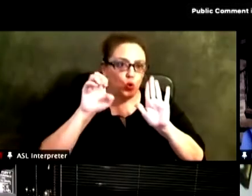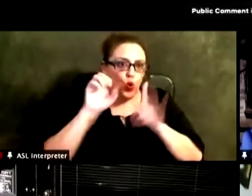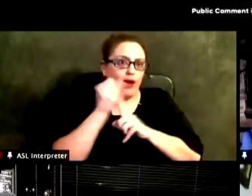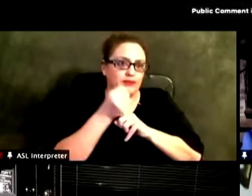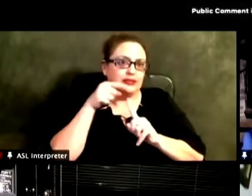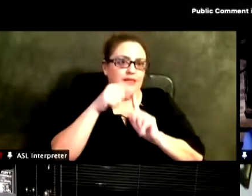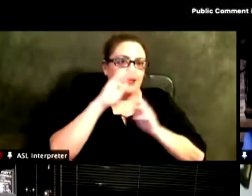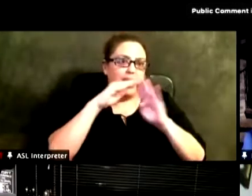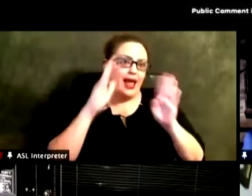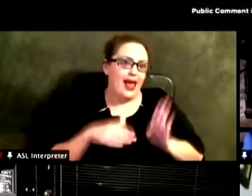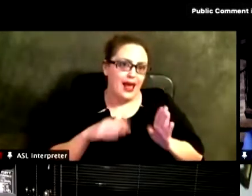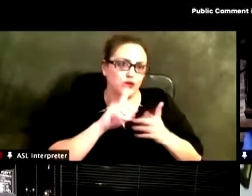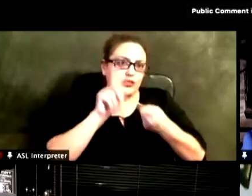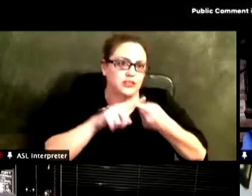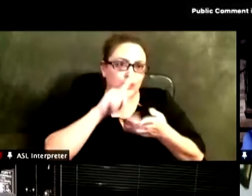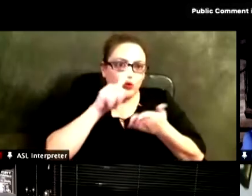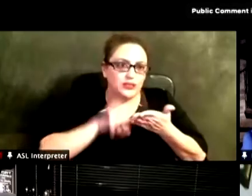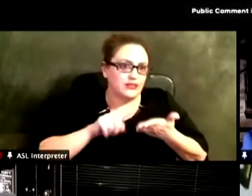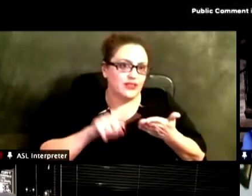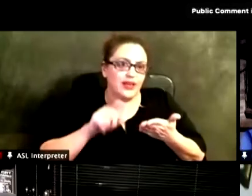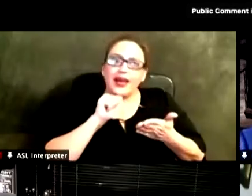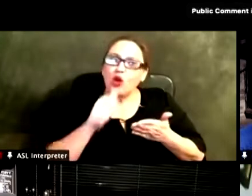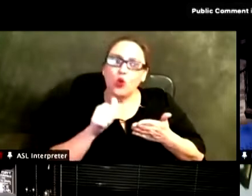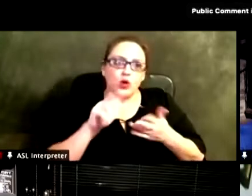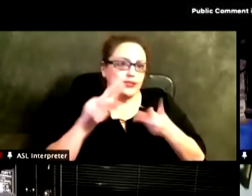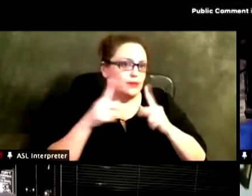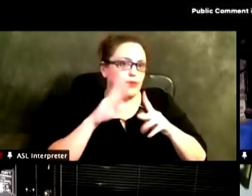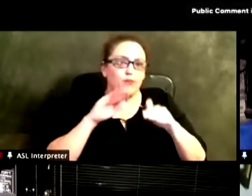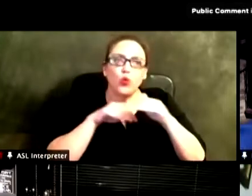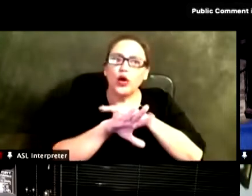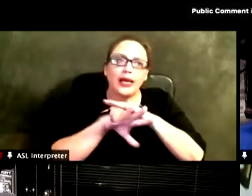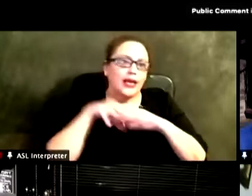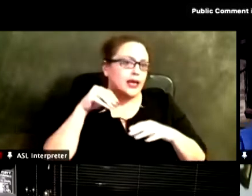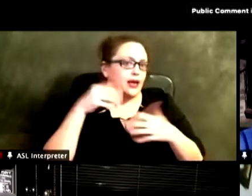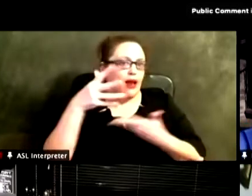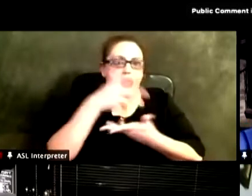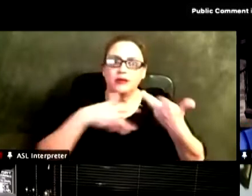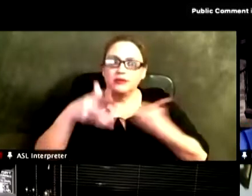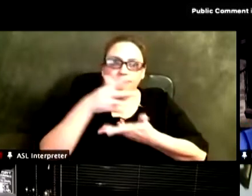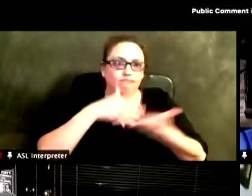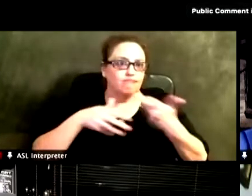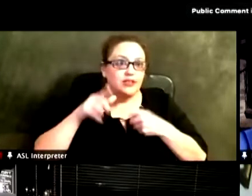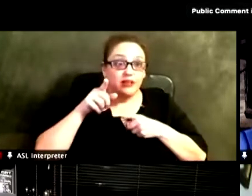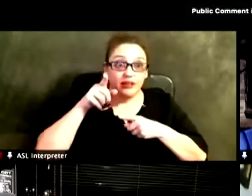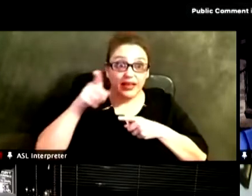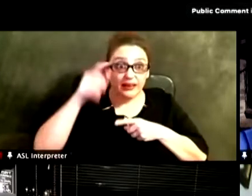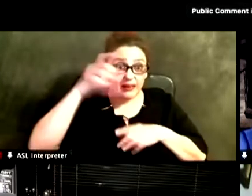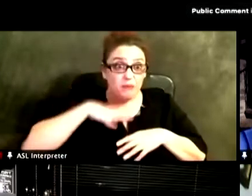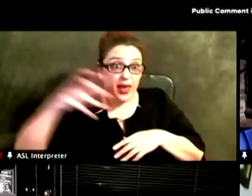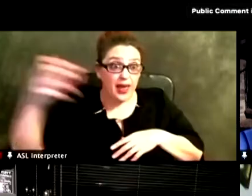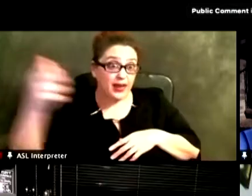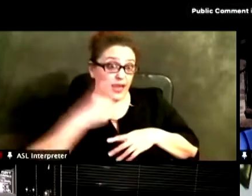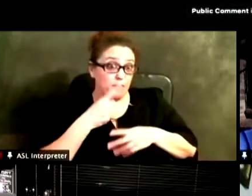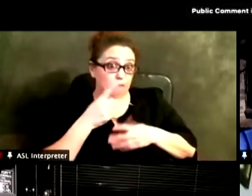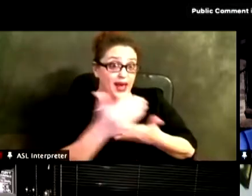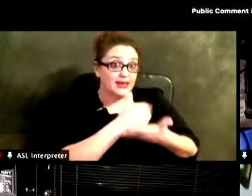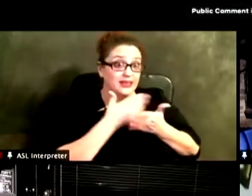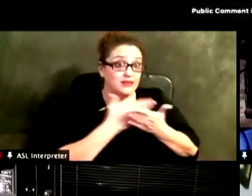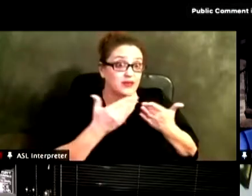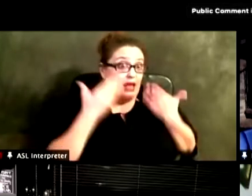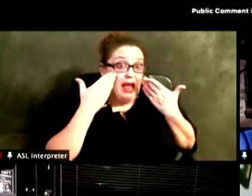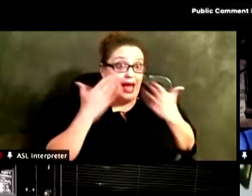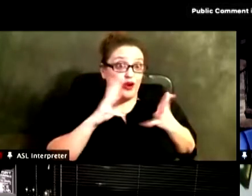not. So people could go in and out of there. He was brought back over there to get some things. Who knows if he destroyed more evidence then?